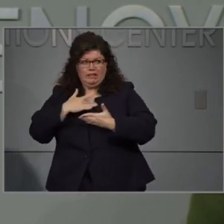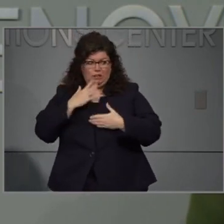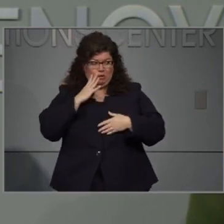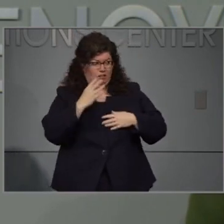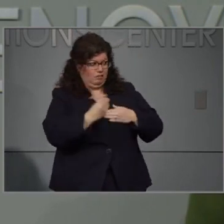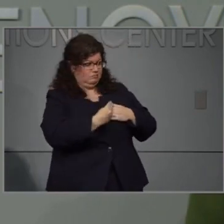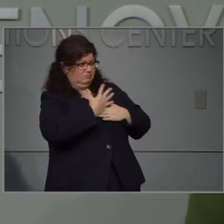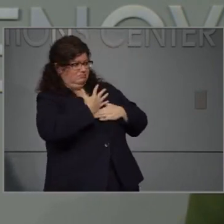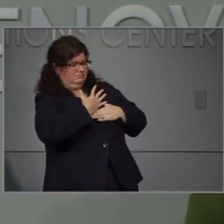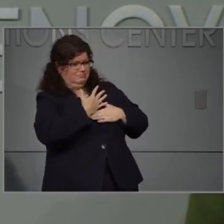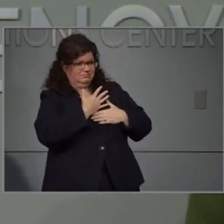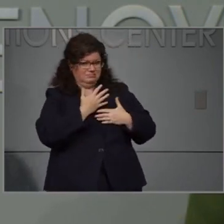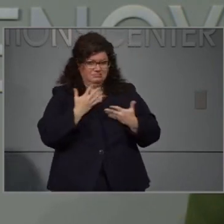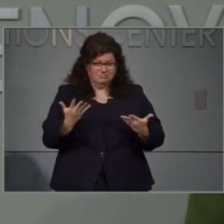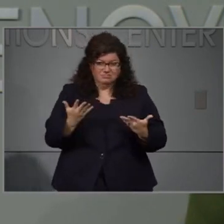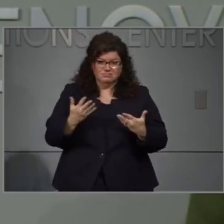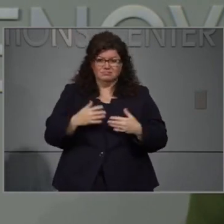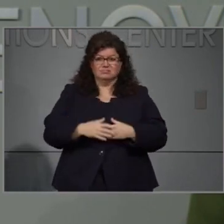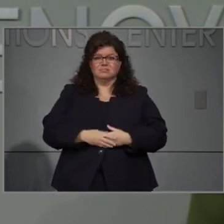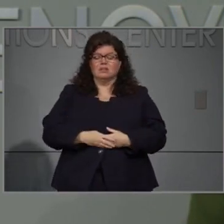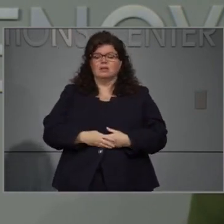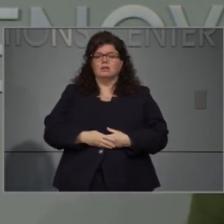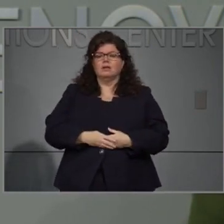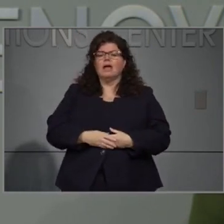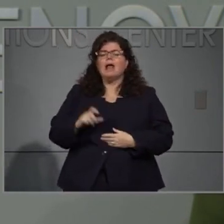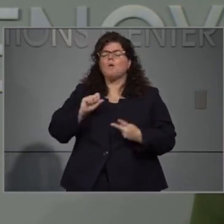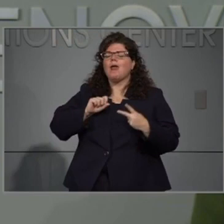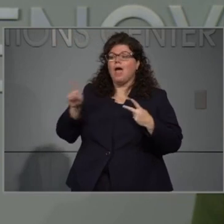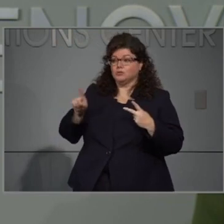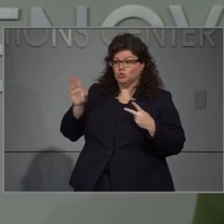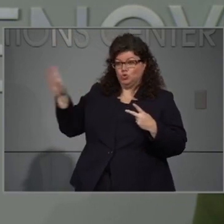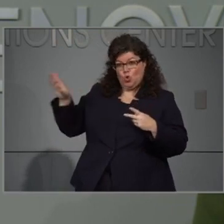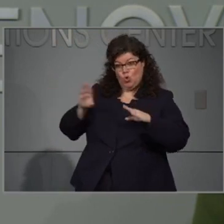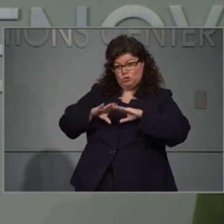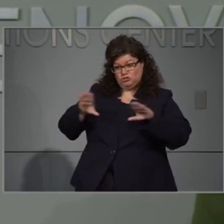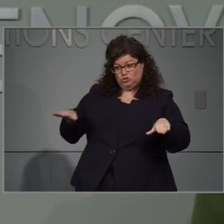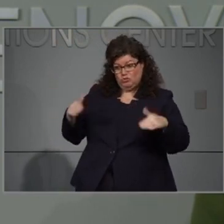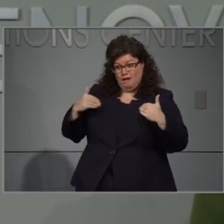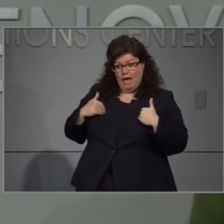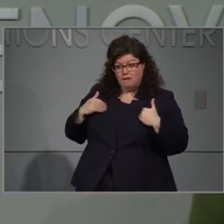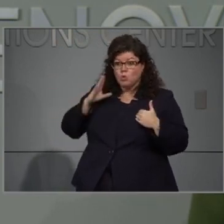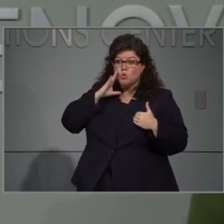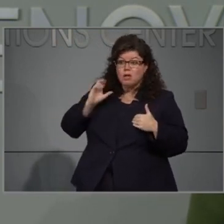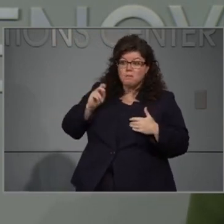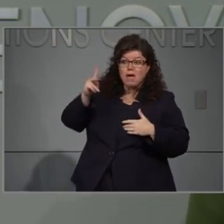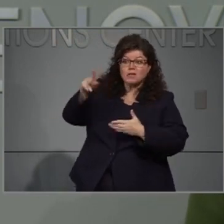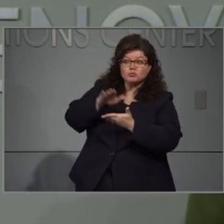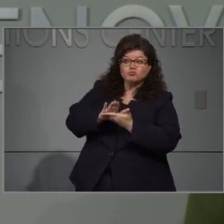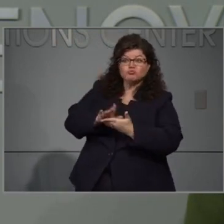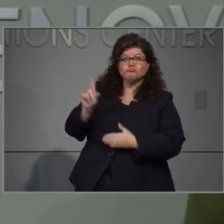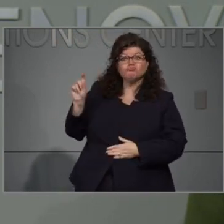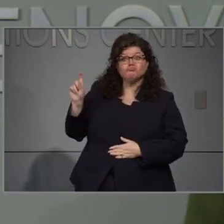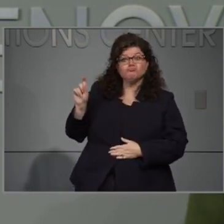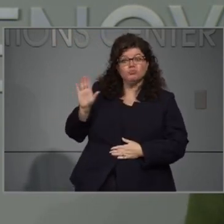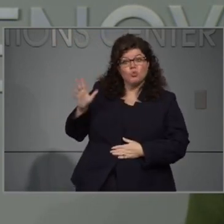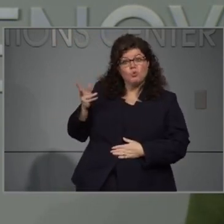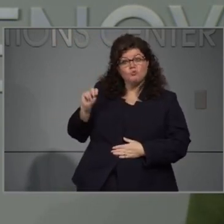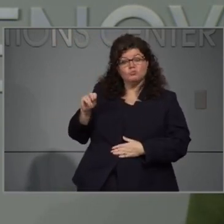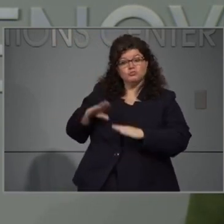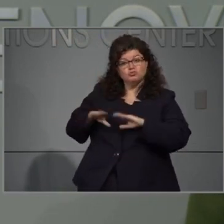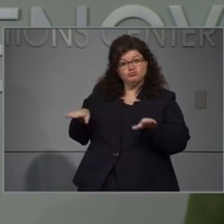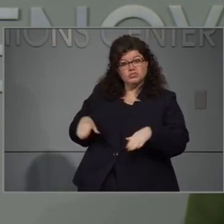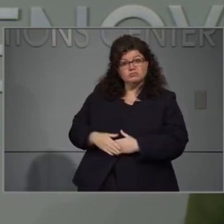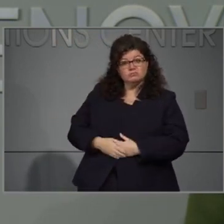I'm wondering if you plan to send your child back to school in person in any capacity this fall. Thank you. Yes, Kate. Well, first, it's a